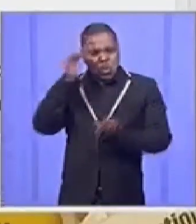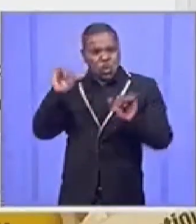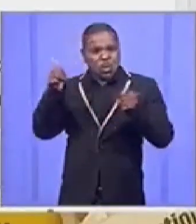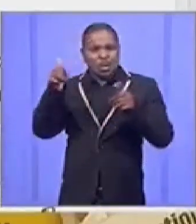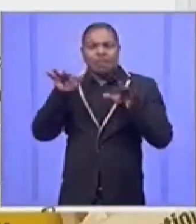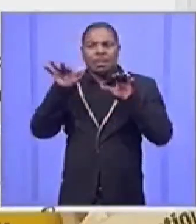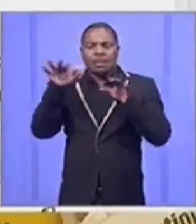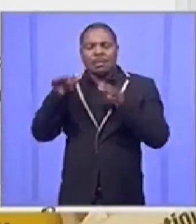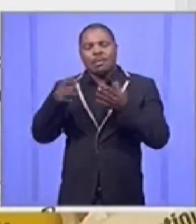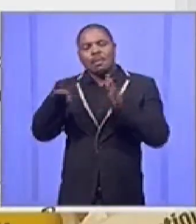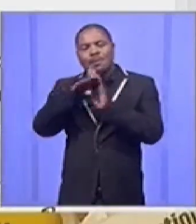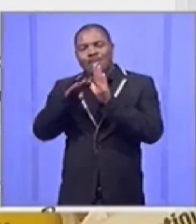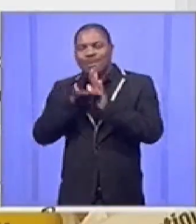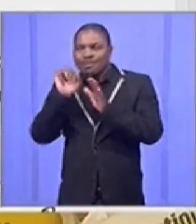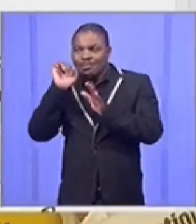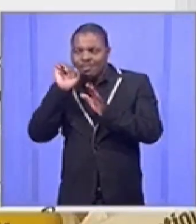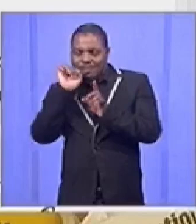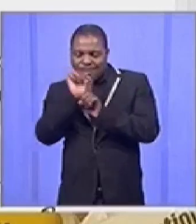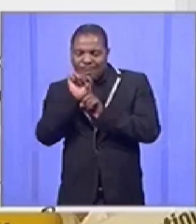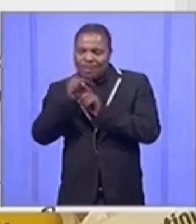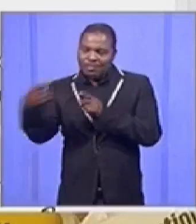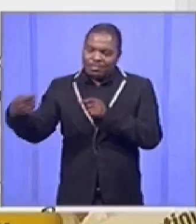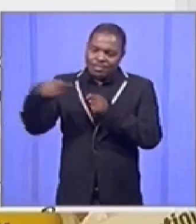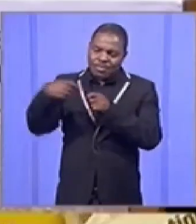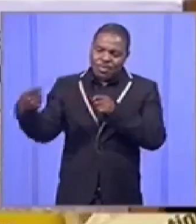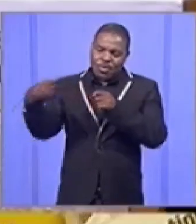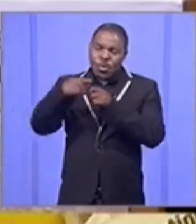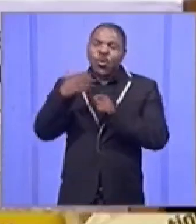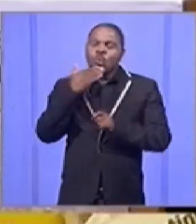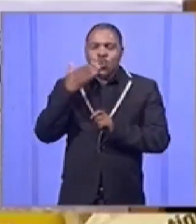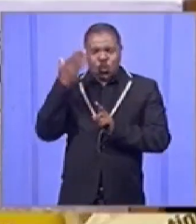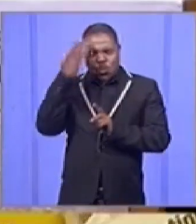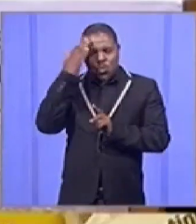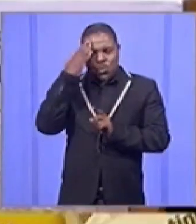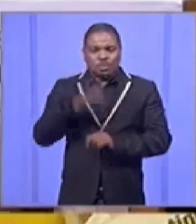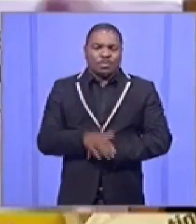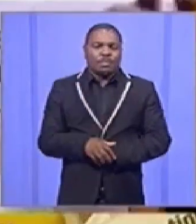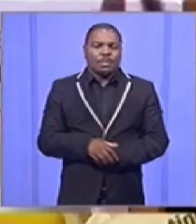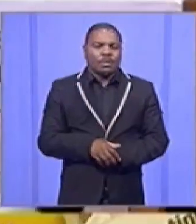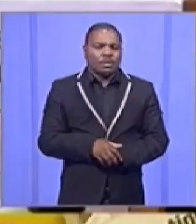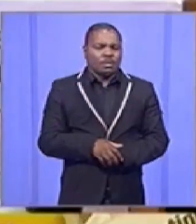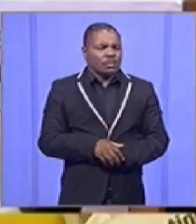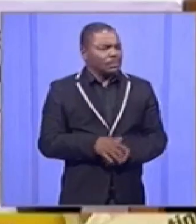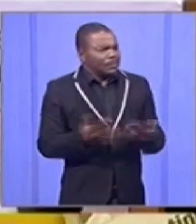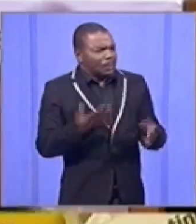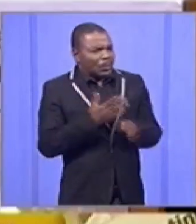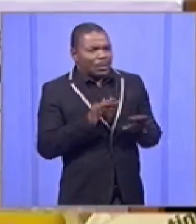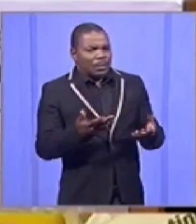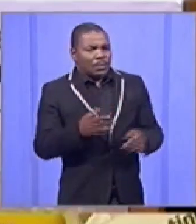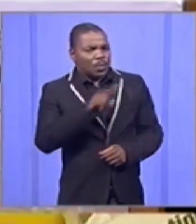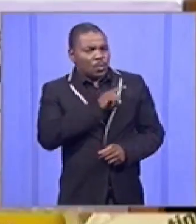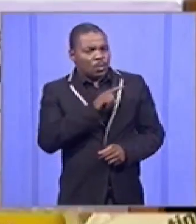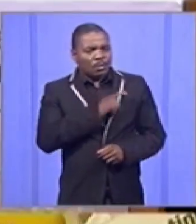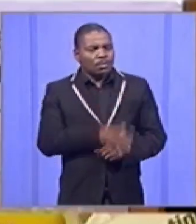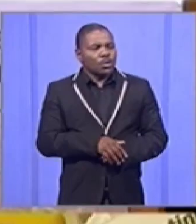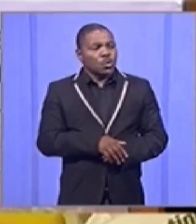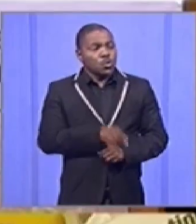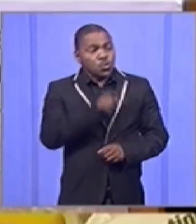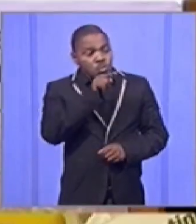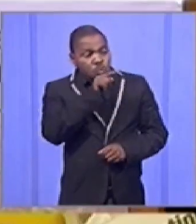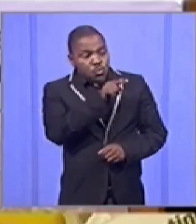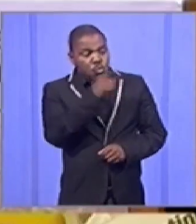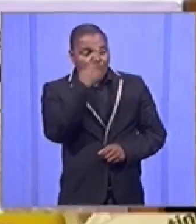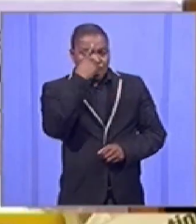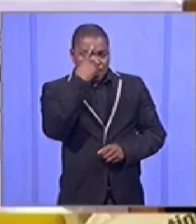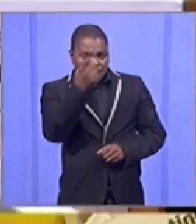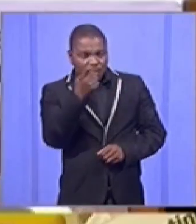matlole a letsholokgwetlho la bopresidente ba ANC. How does it work that you must be impeached for believing